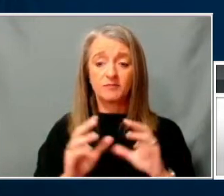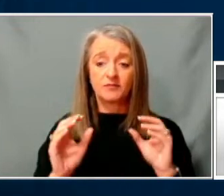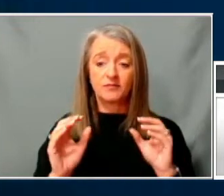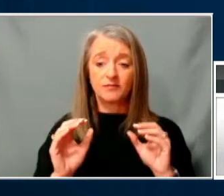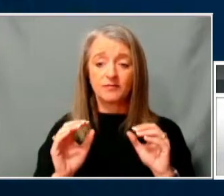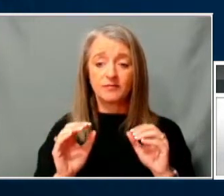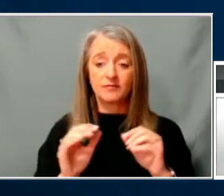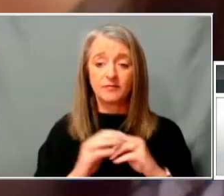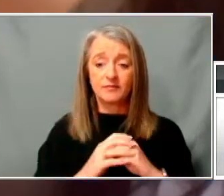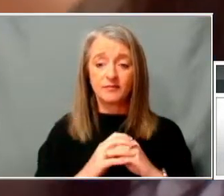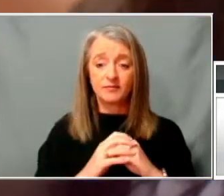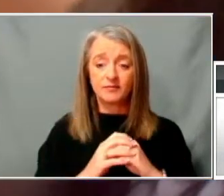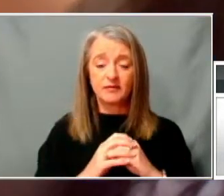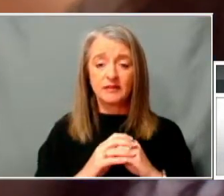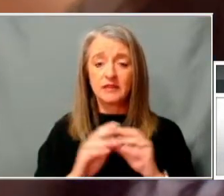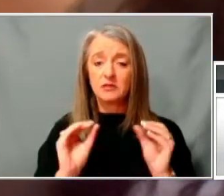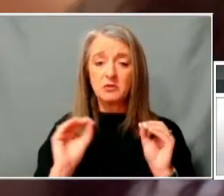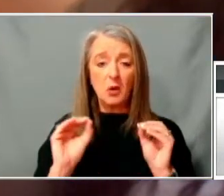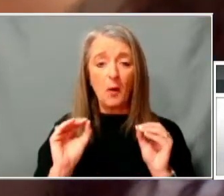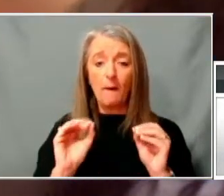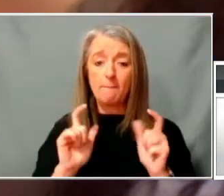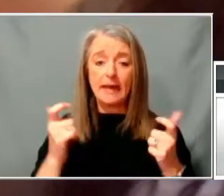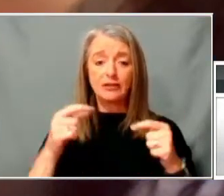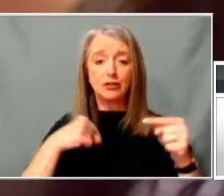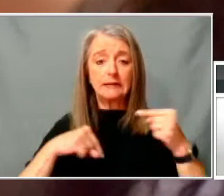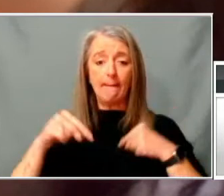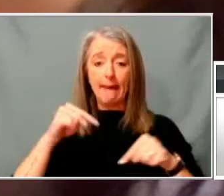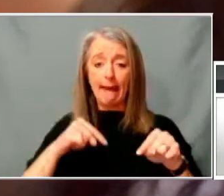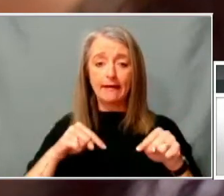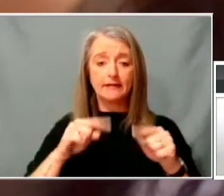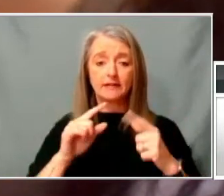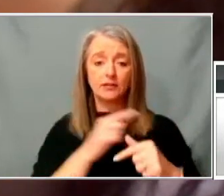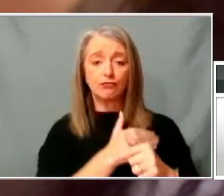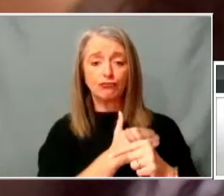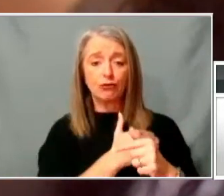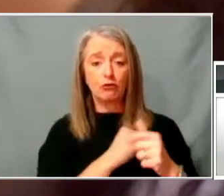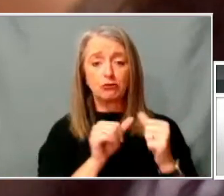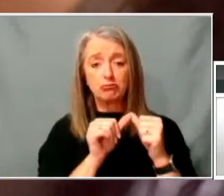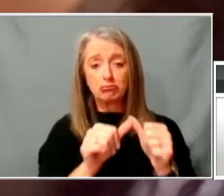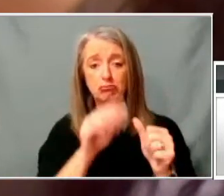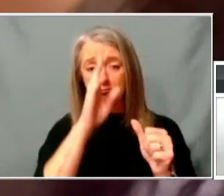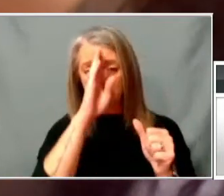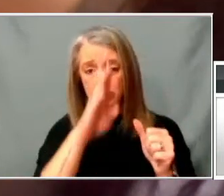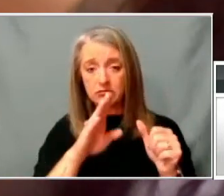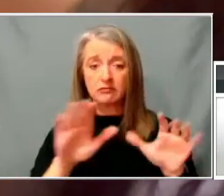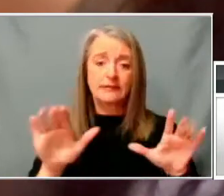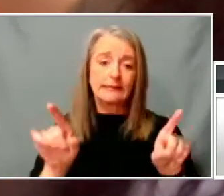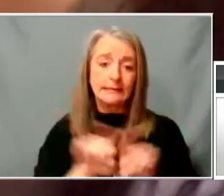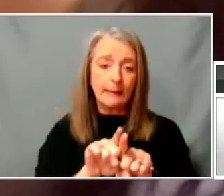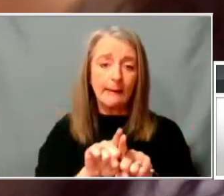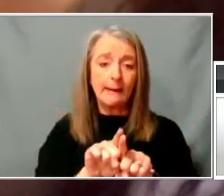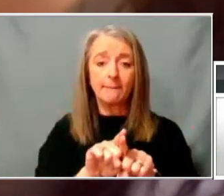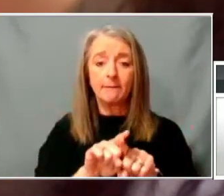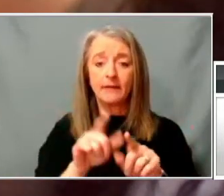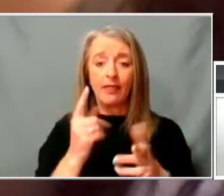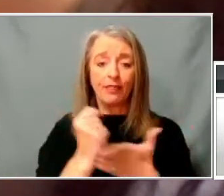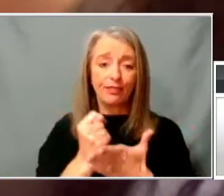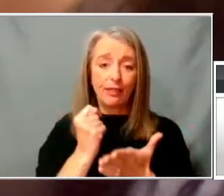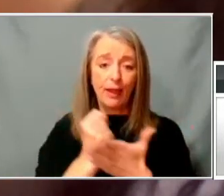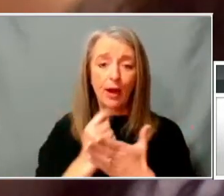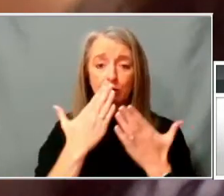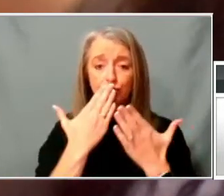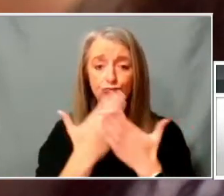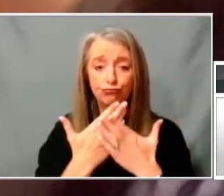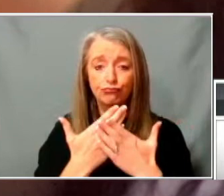It hasn't been like any major setbacks or anything with the shoulder injury. So everything was kind of straightforward on what I needed to do. Therapy went pretty